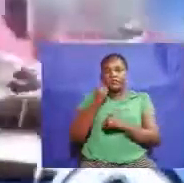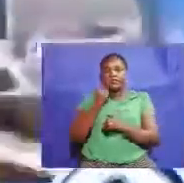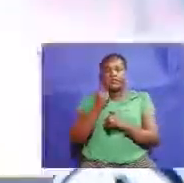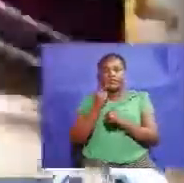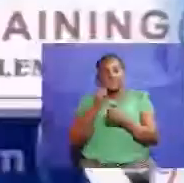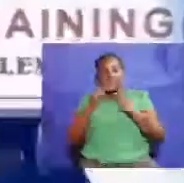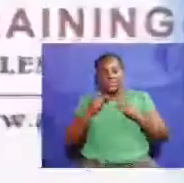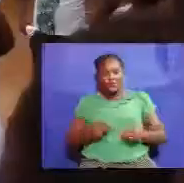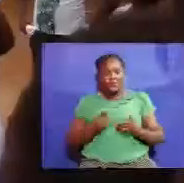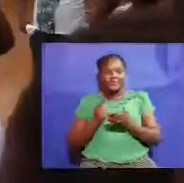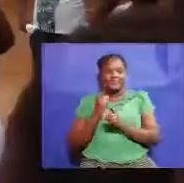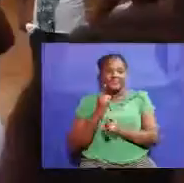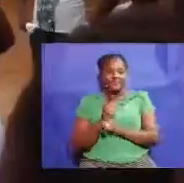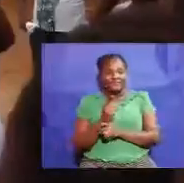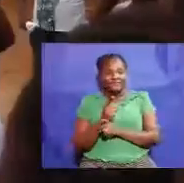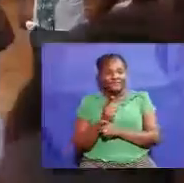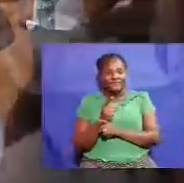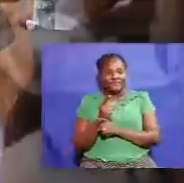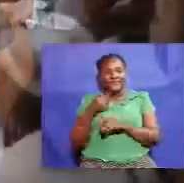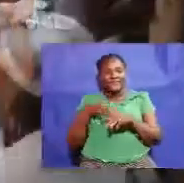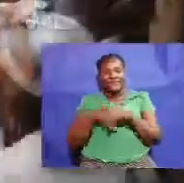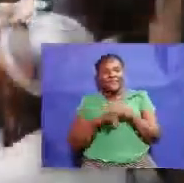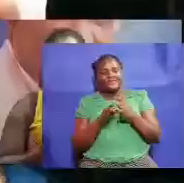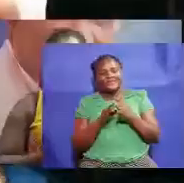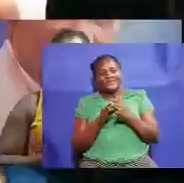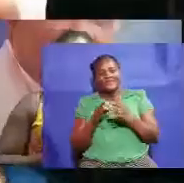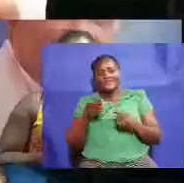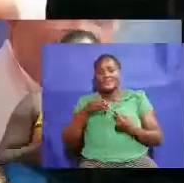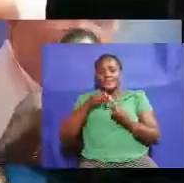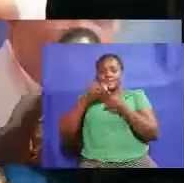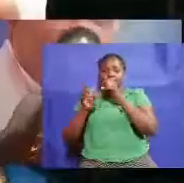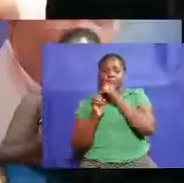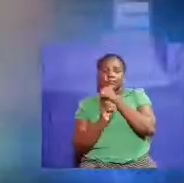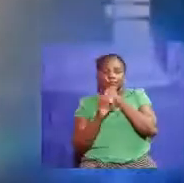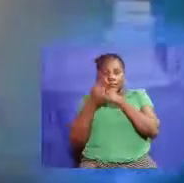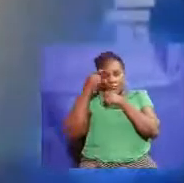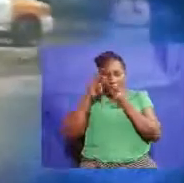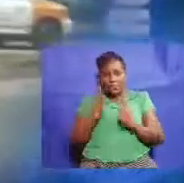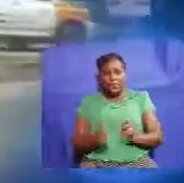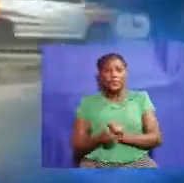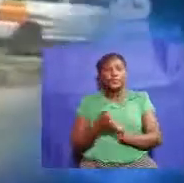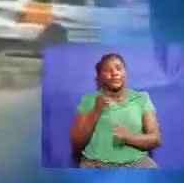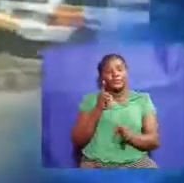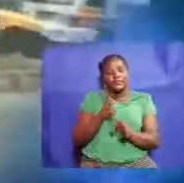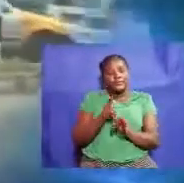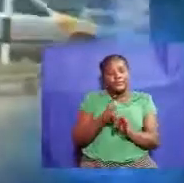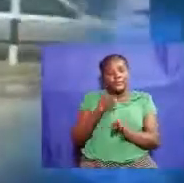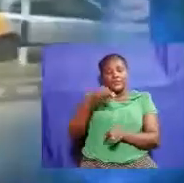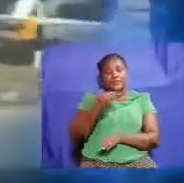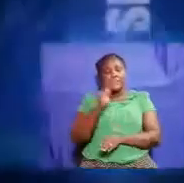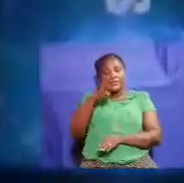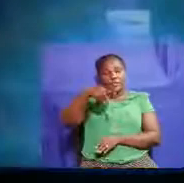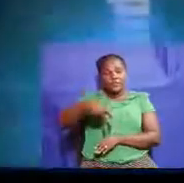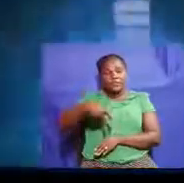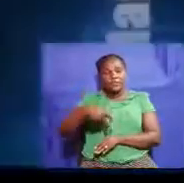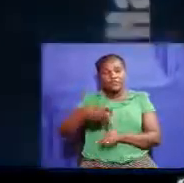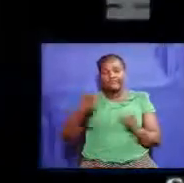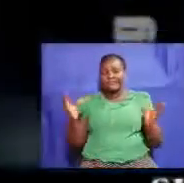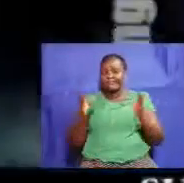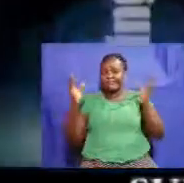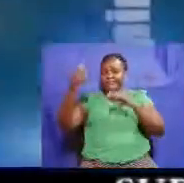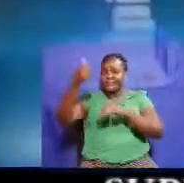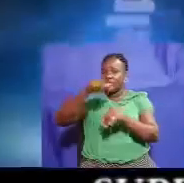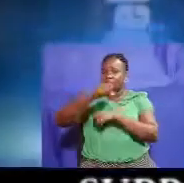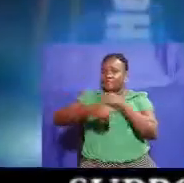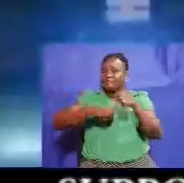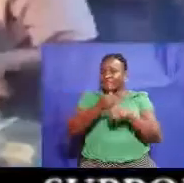nation building through its nationwide anti-malaria campaign and special advocacy for persons with disability. H4P is celebrating